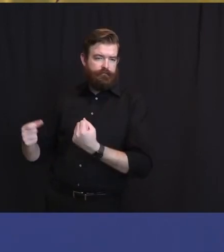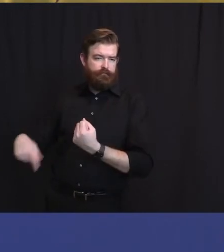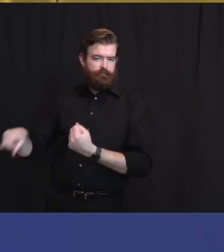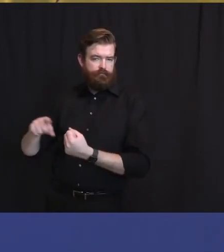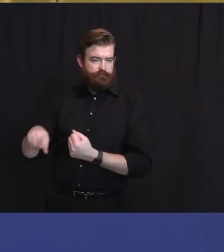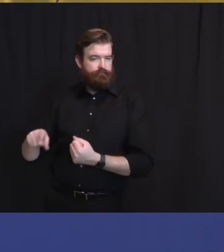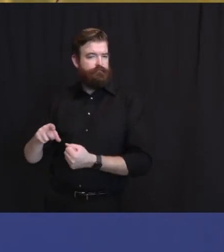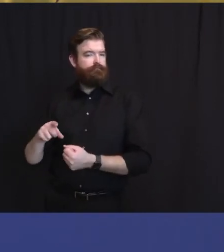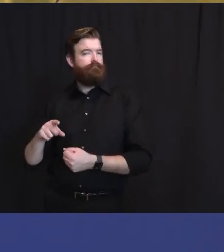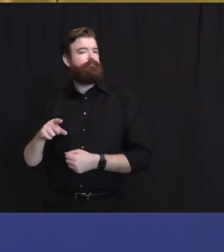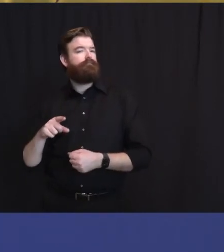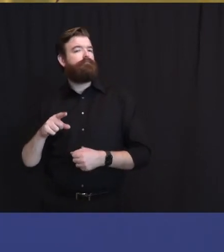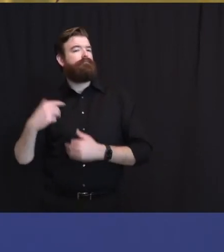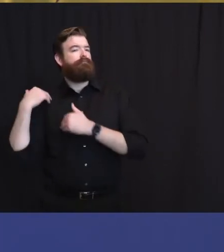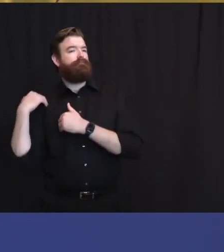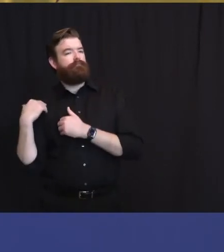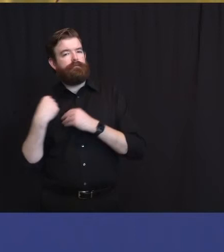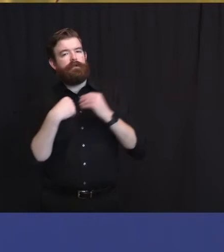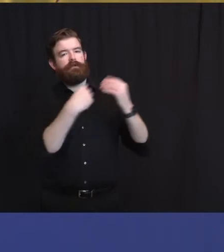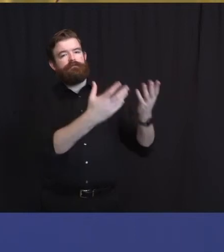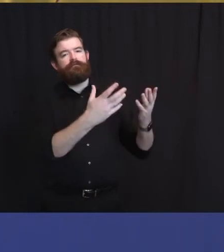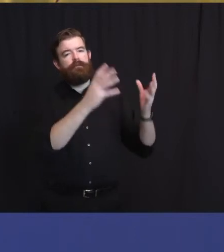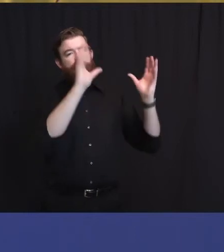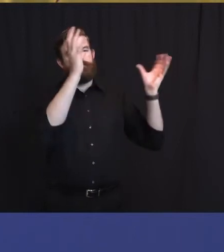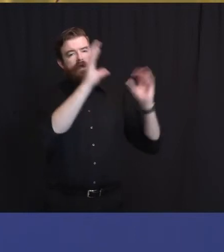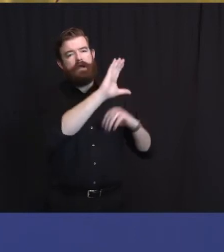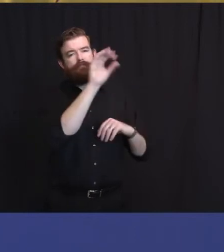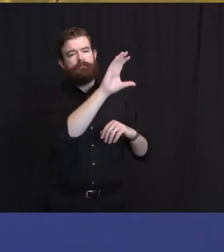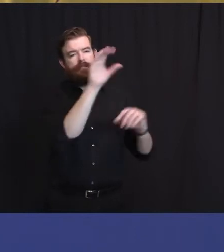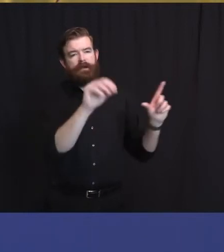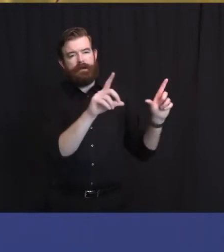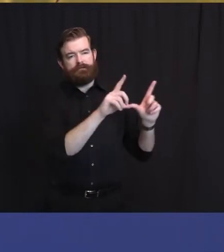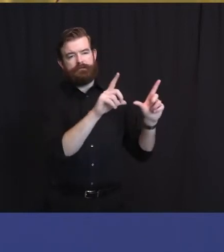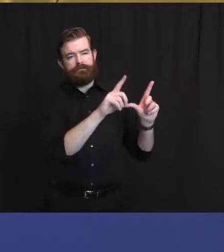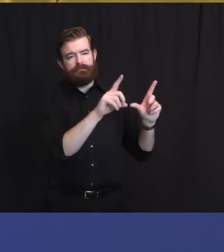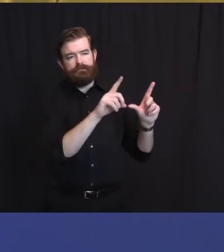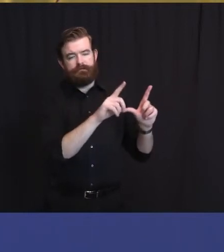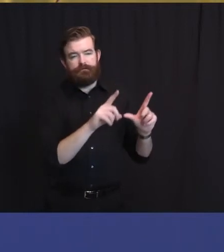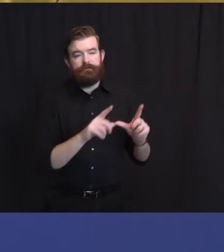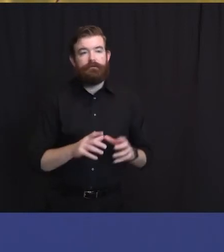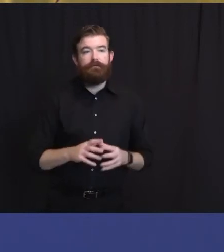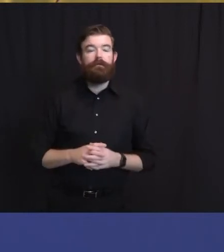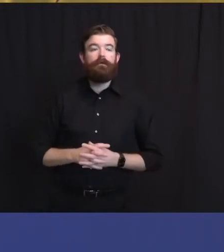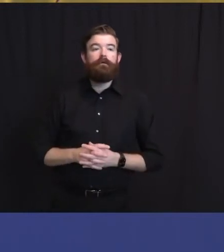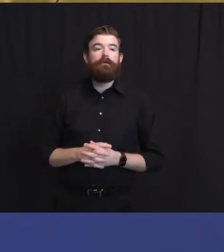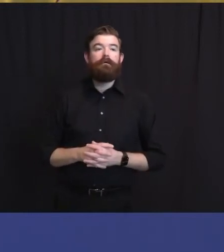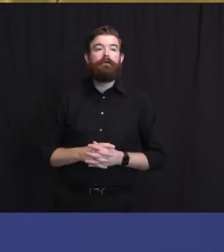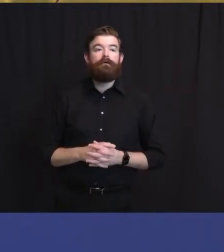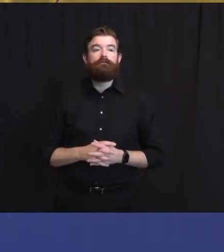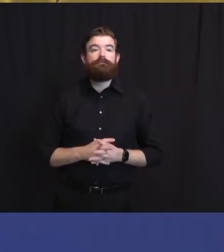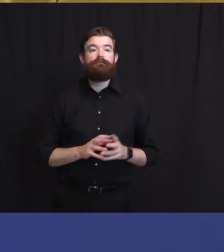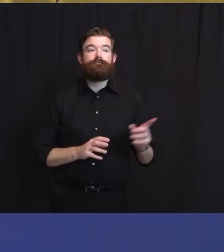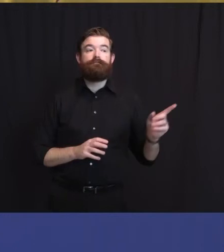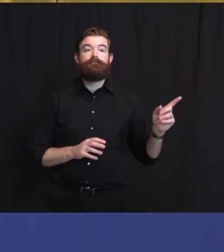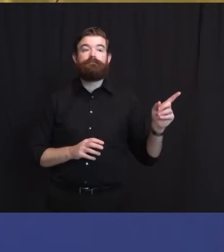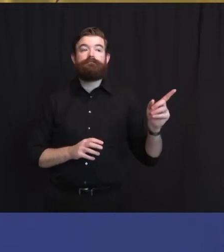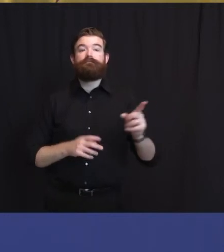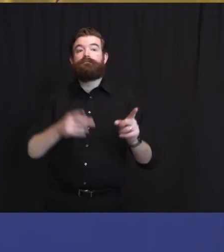used more because some of the public agencies are overwhelmed or there are people out? And I also wanted to get just a little